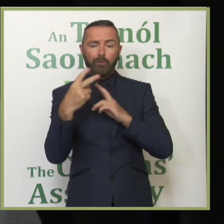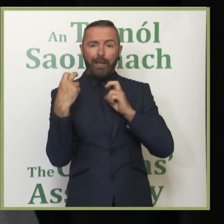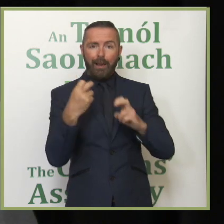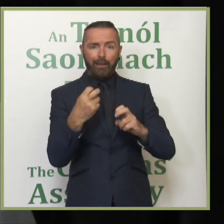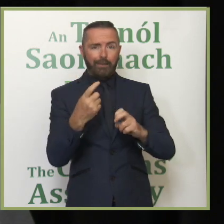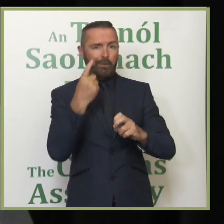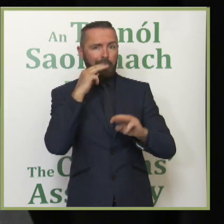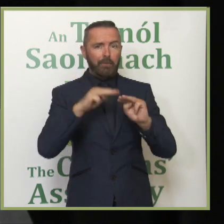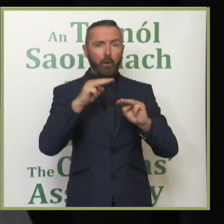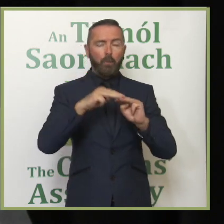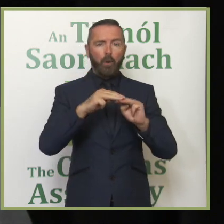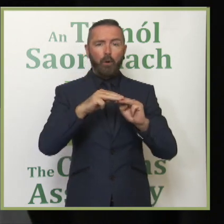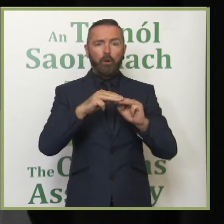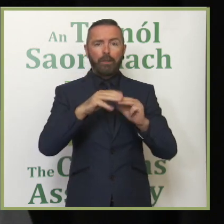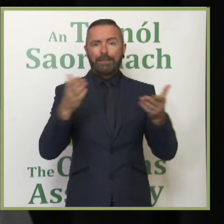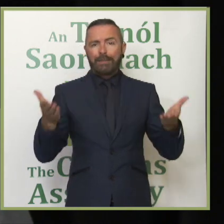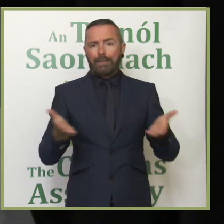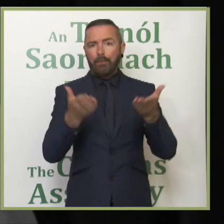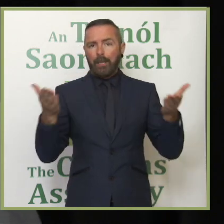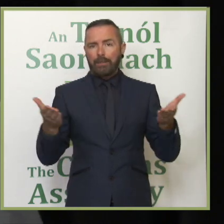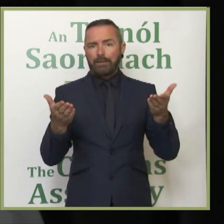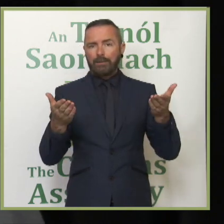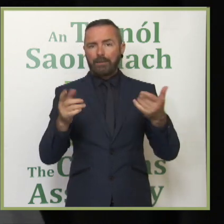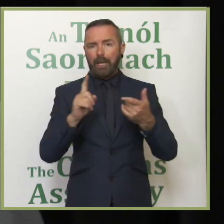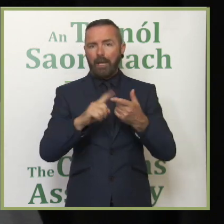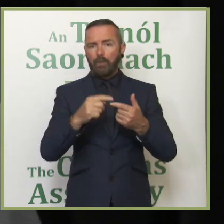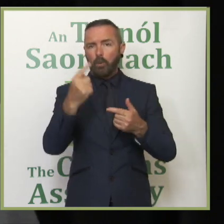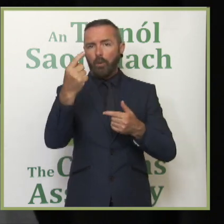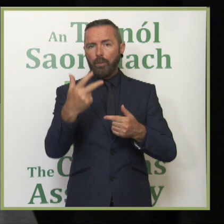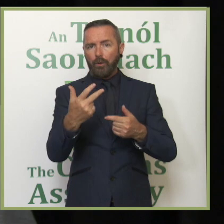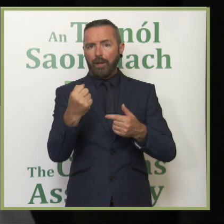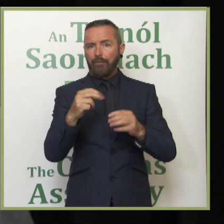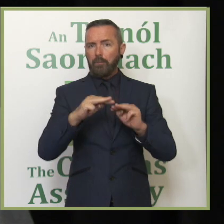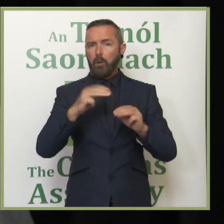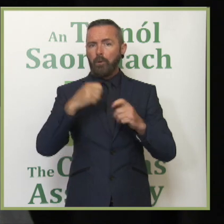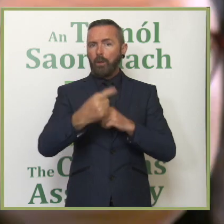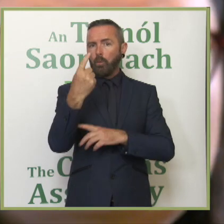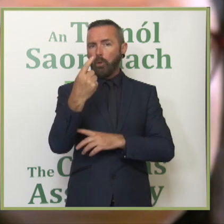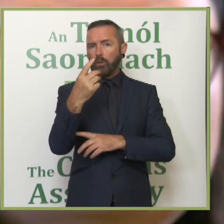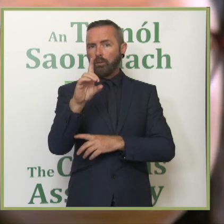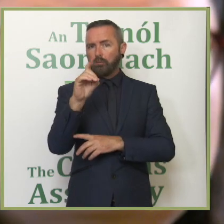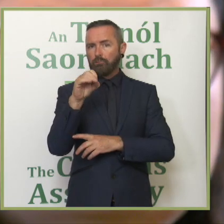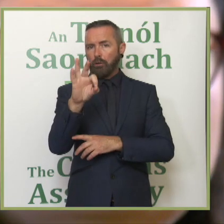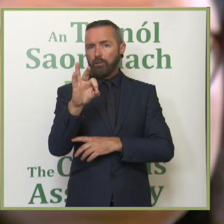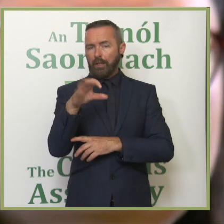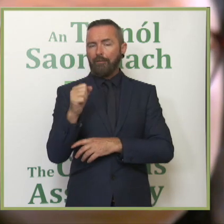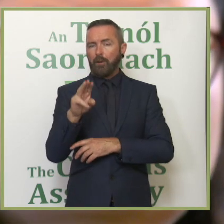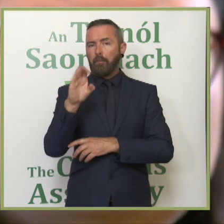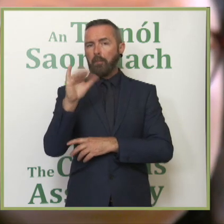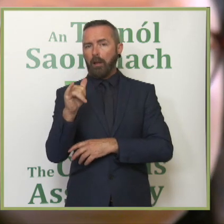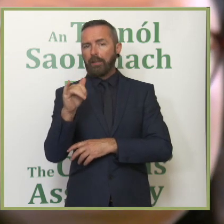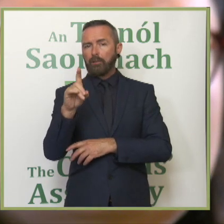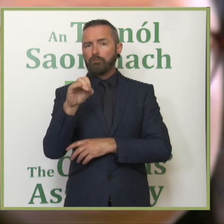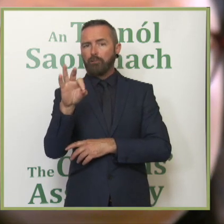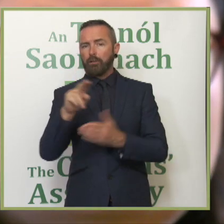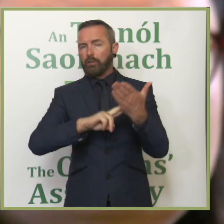contained stimulants and a third or more contained 2 drugs. This is important because it indicates polydrug use, the use of more than one substance at the